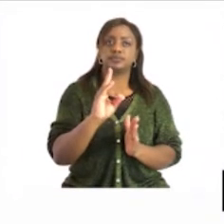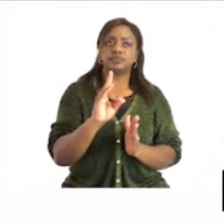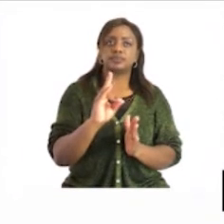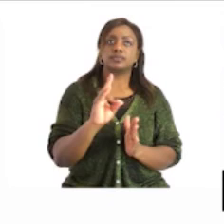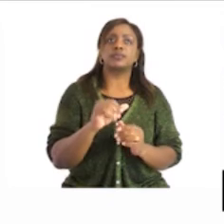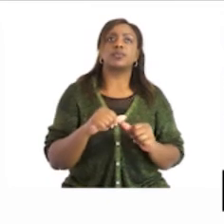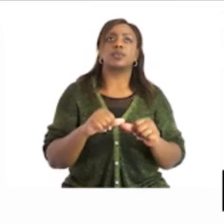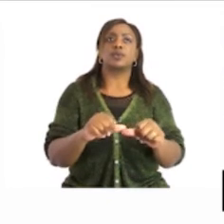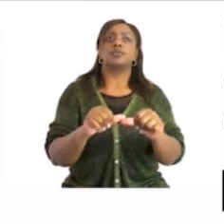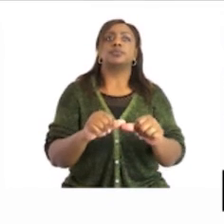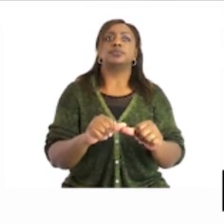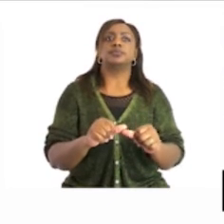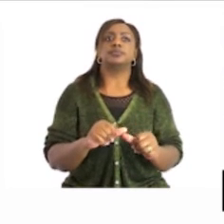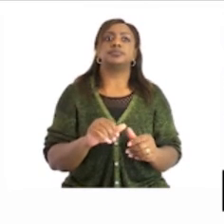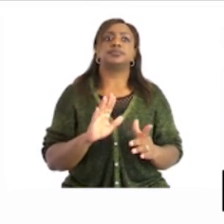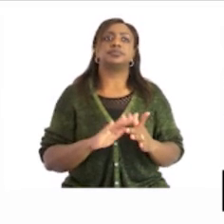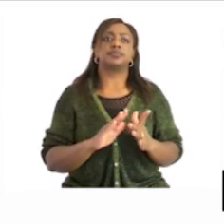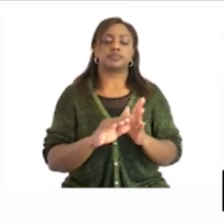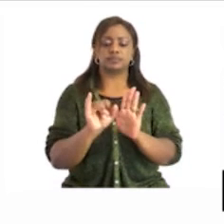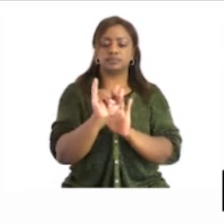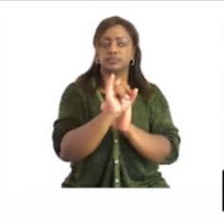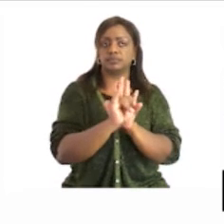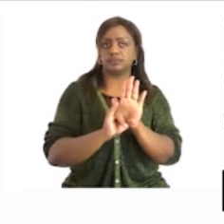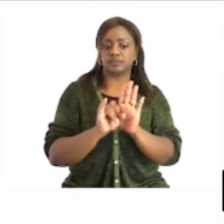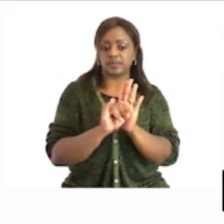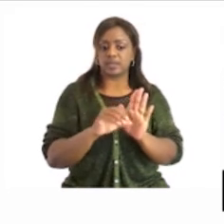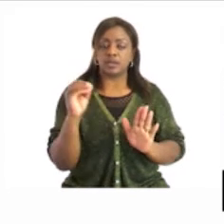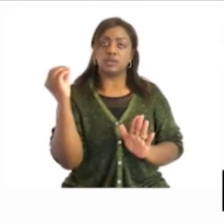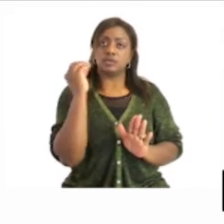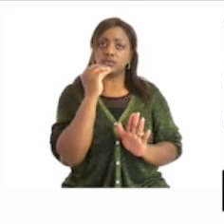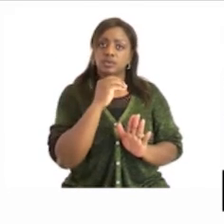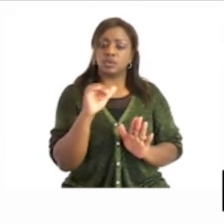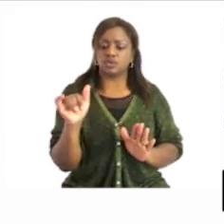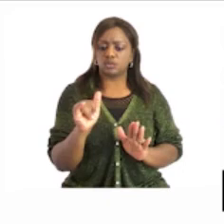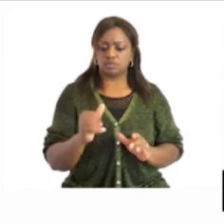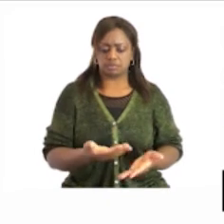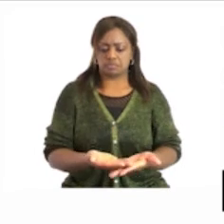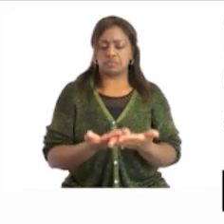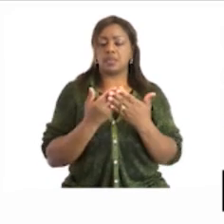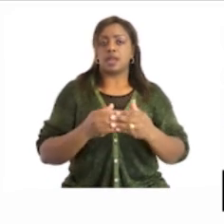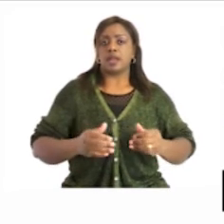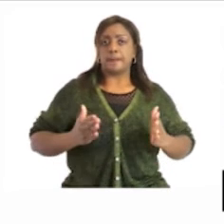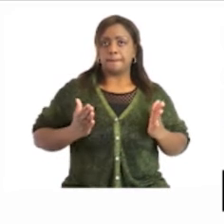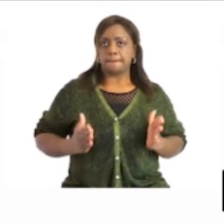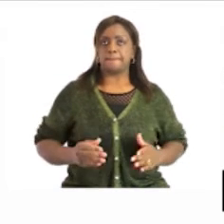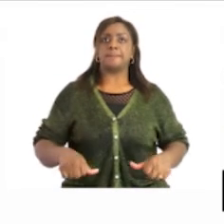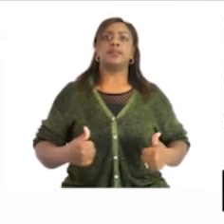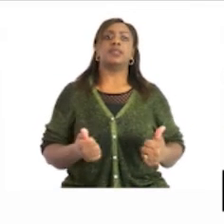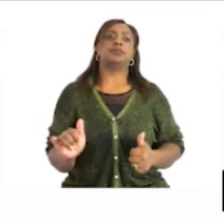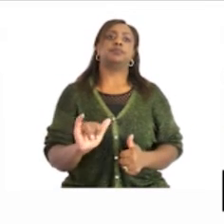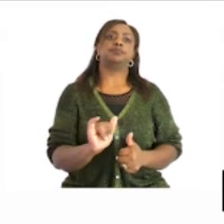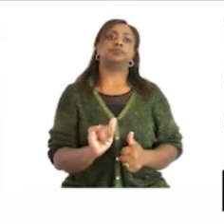talk about number 1, identify foods that help to keep the body healthy. Okay, so let's start